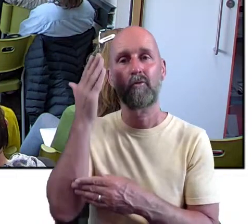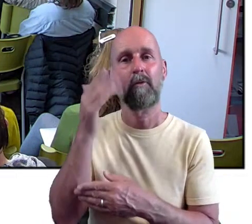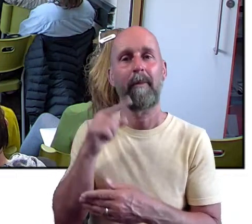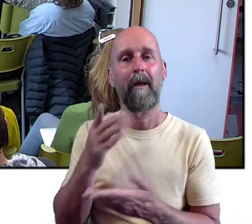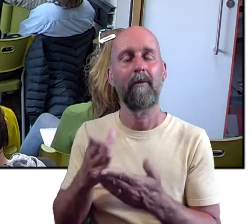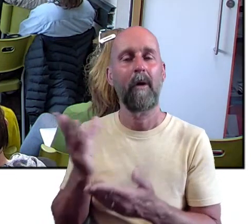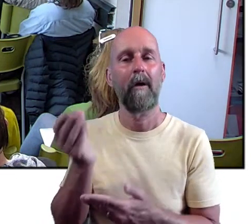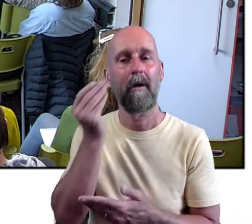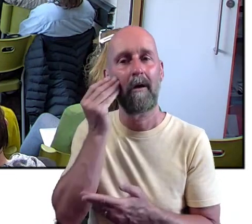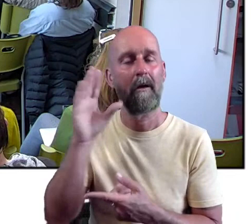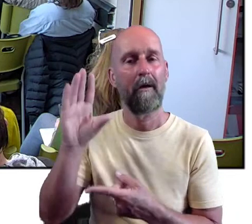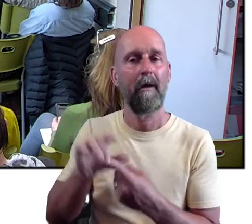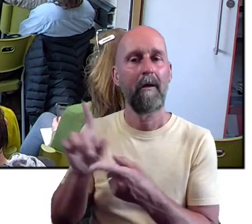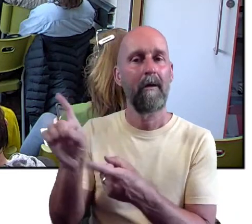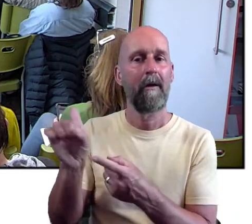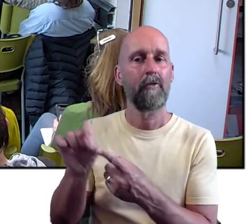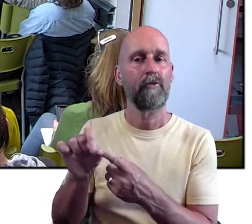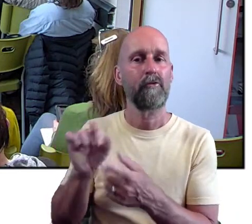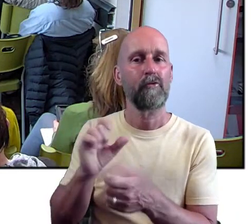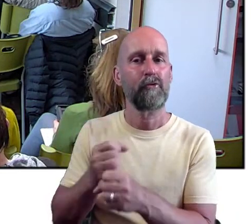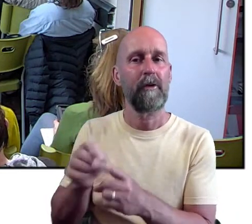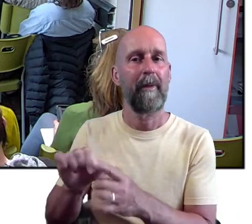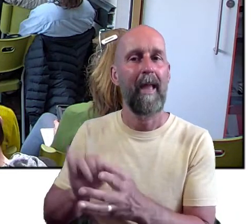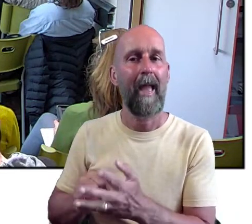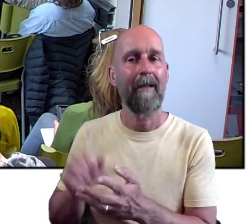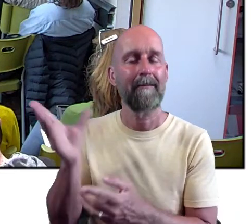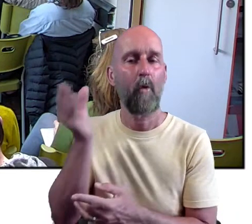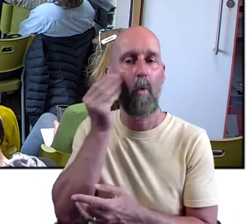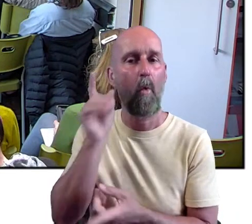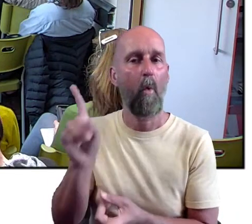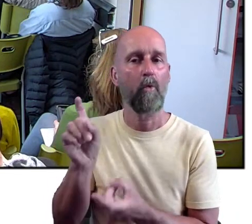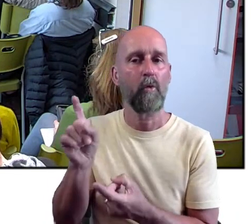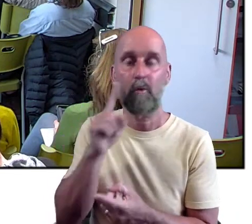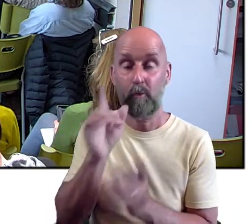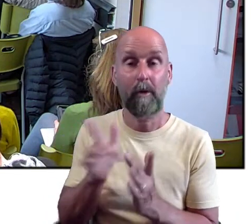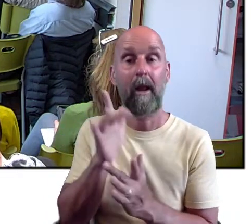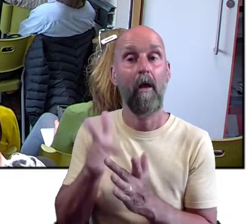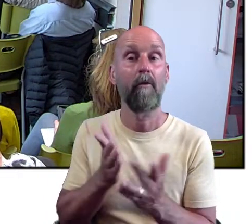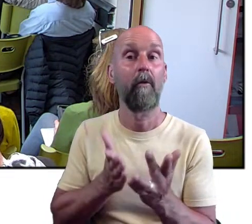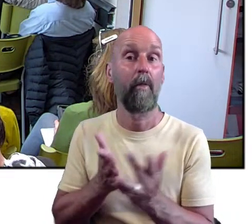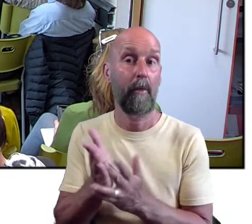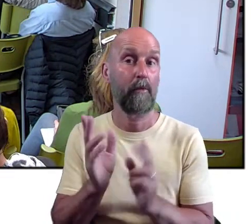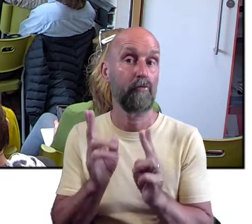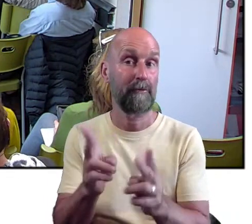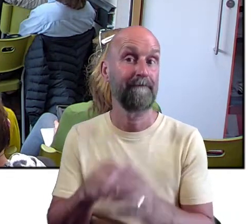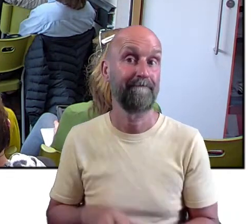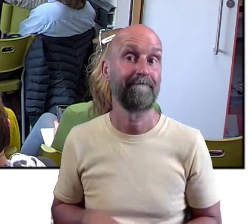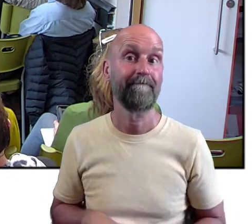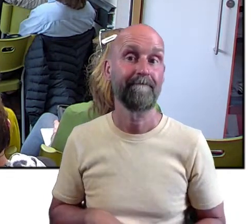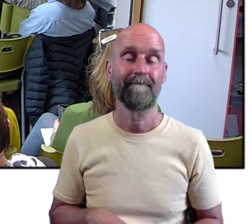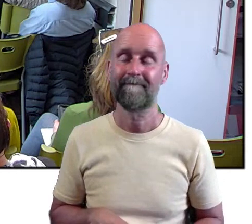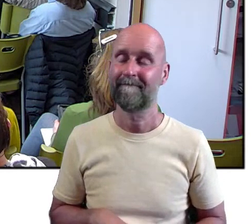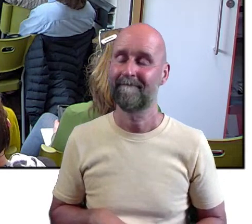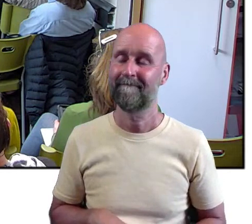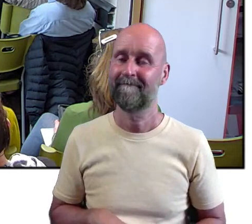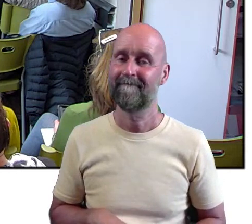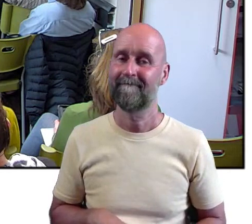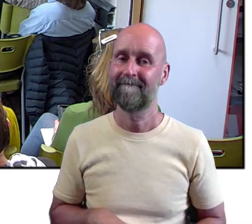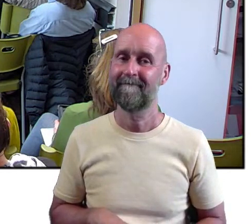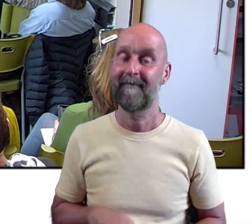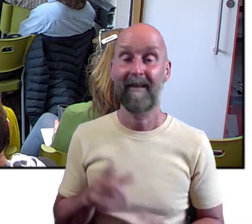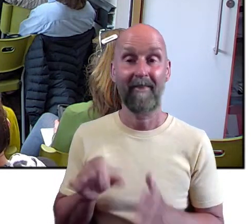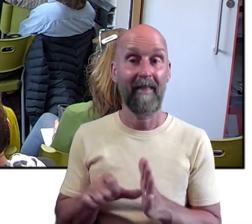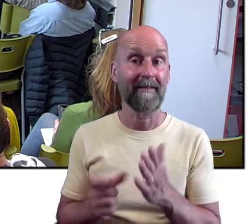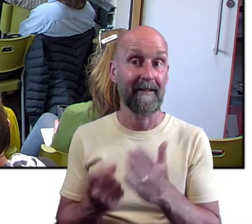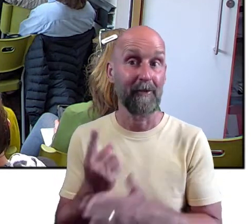can pick up GPS, but yeah, you can also play that online using Street View as well. So yeah, it's an issue, but yeah, there are